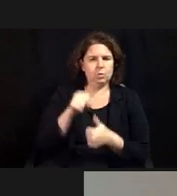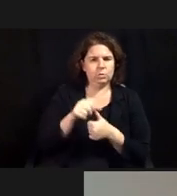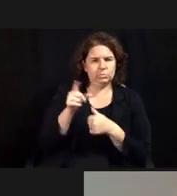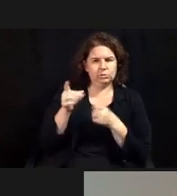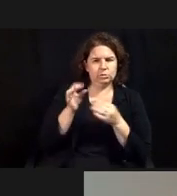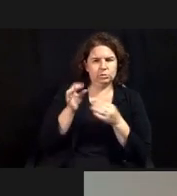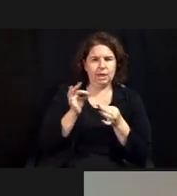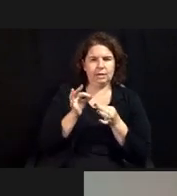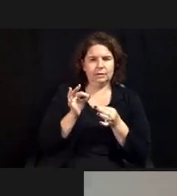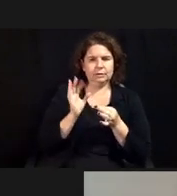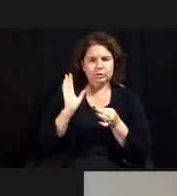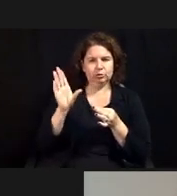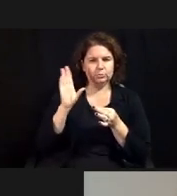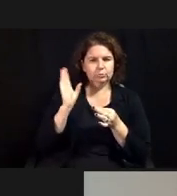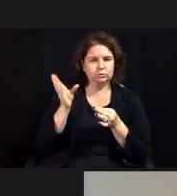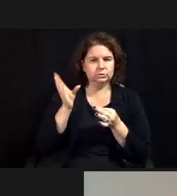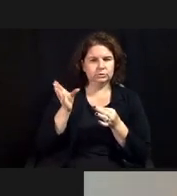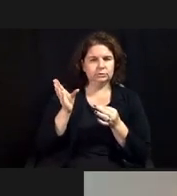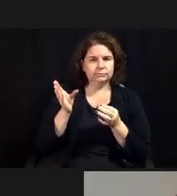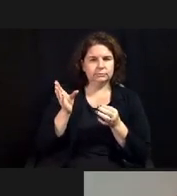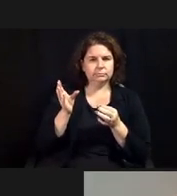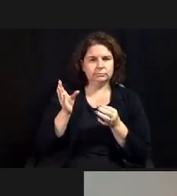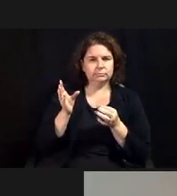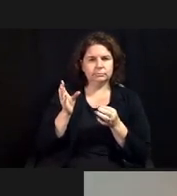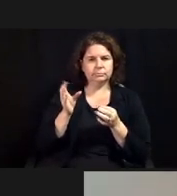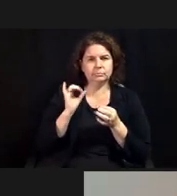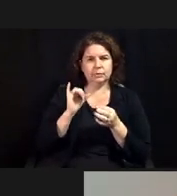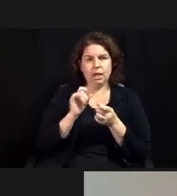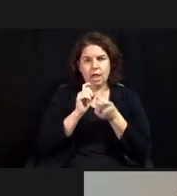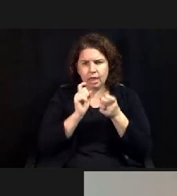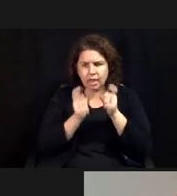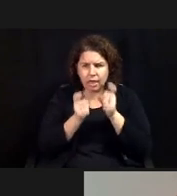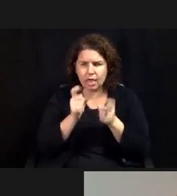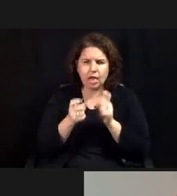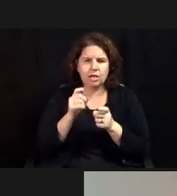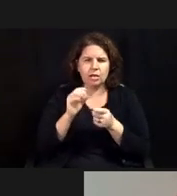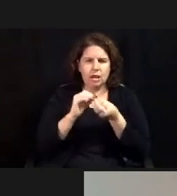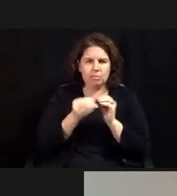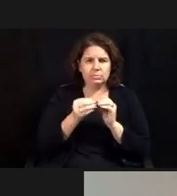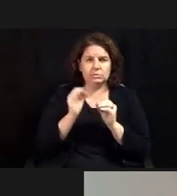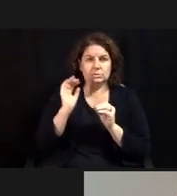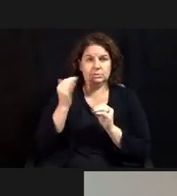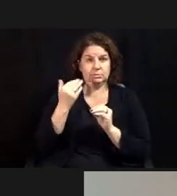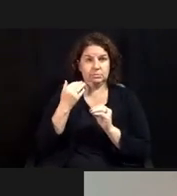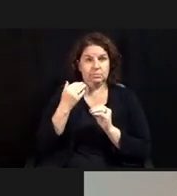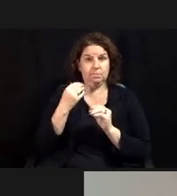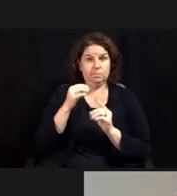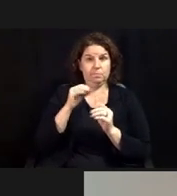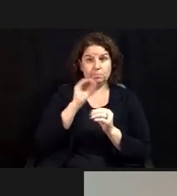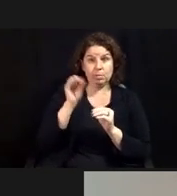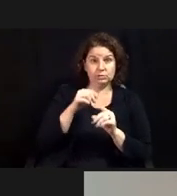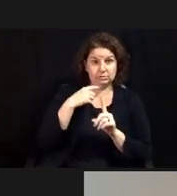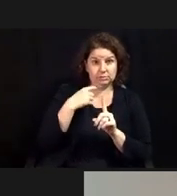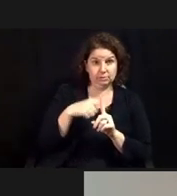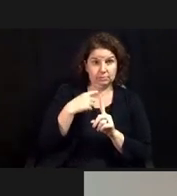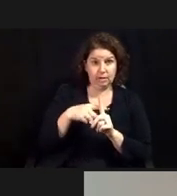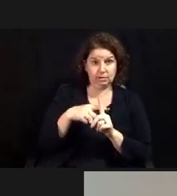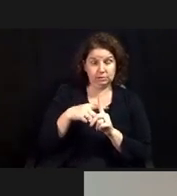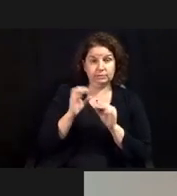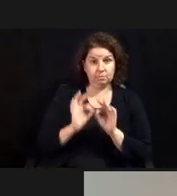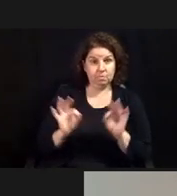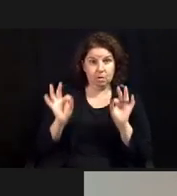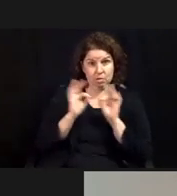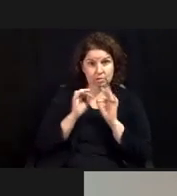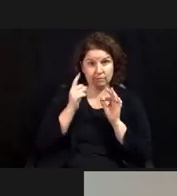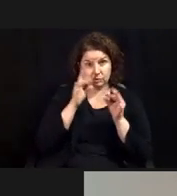rate, and it sounds like percent positivity is still a factor in determining a county's placement on the blueprint